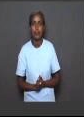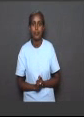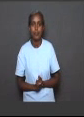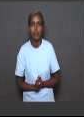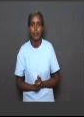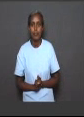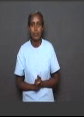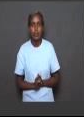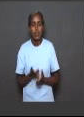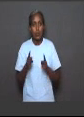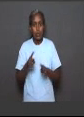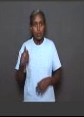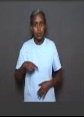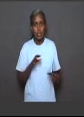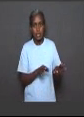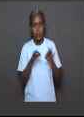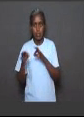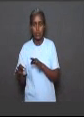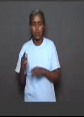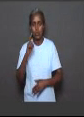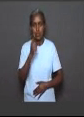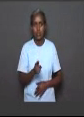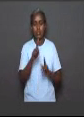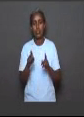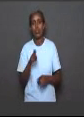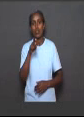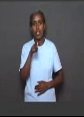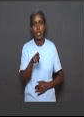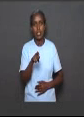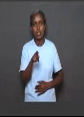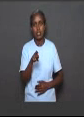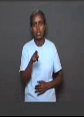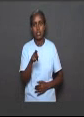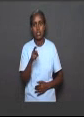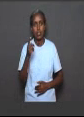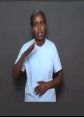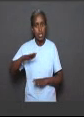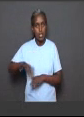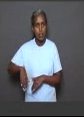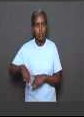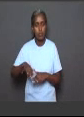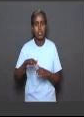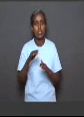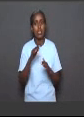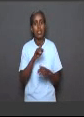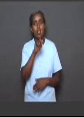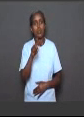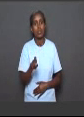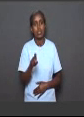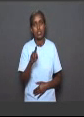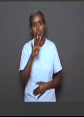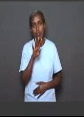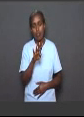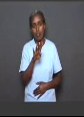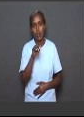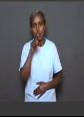2. When we substitute g of x, we are left with the equation